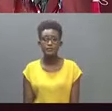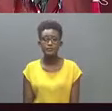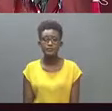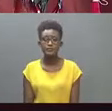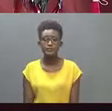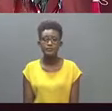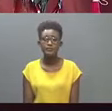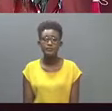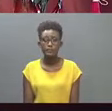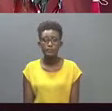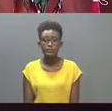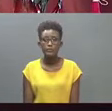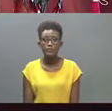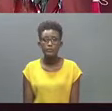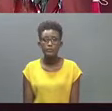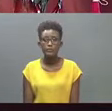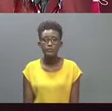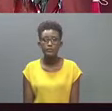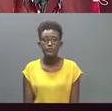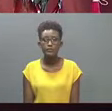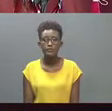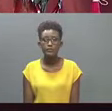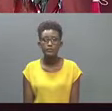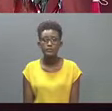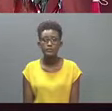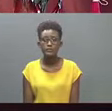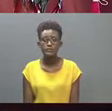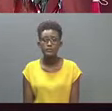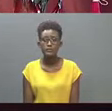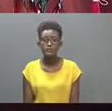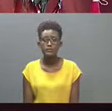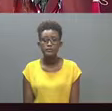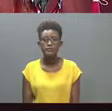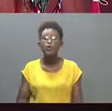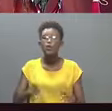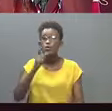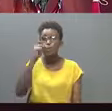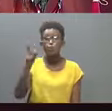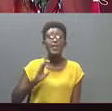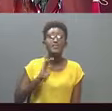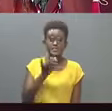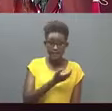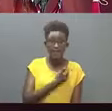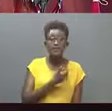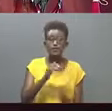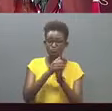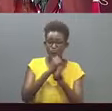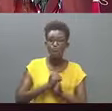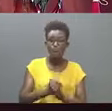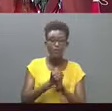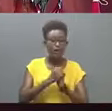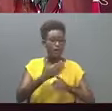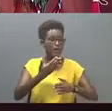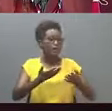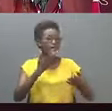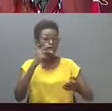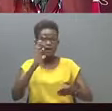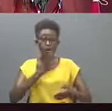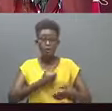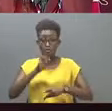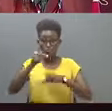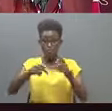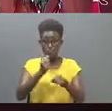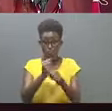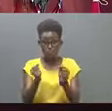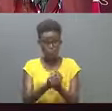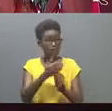hino kugira ngo tubashe gukorera hamwe, tubashe gucururiza hamwe kugira ngo tubashe kuba umwe. We need spiritual warfare across our tribes so that we can work